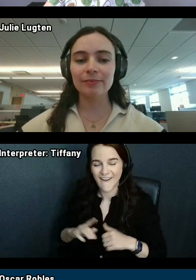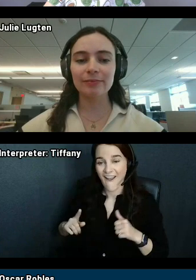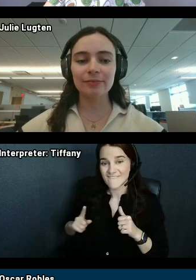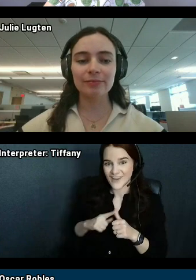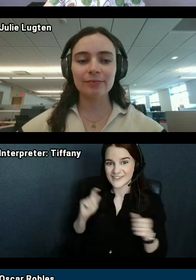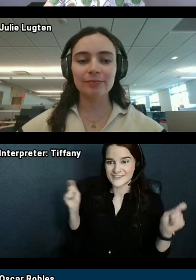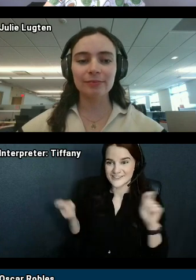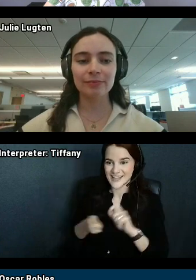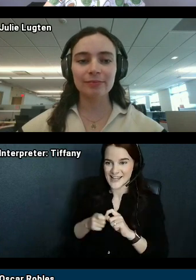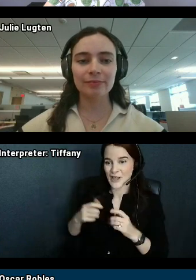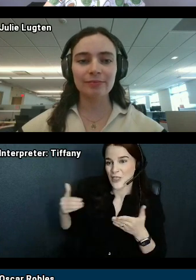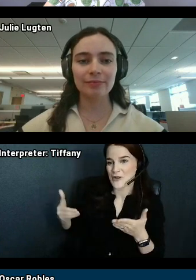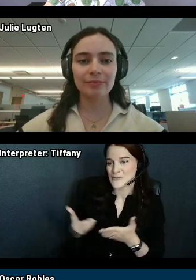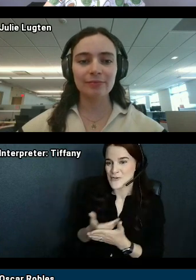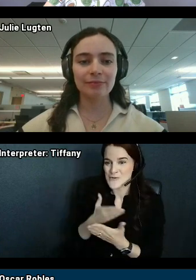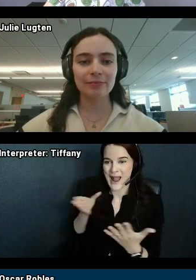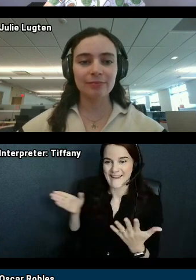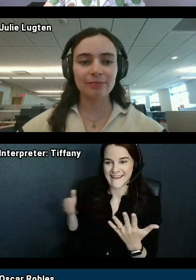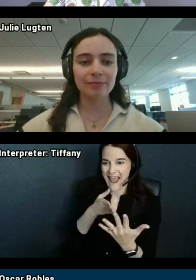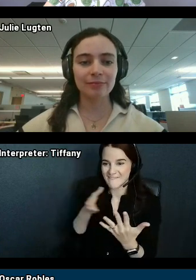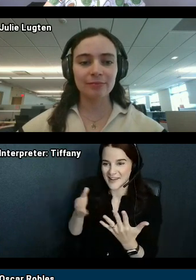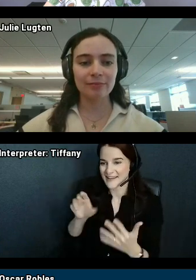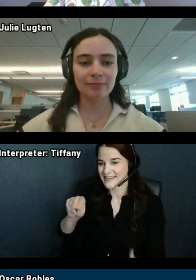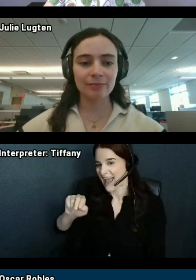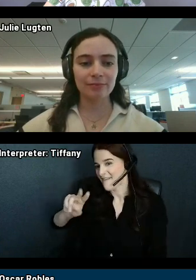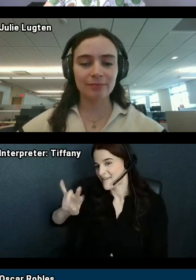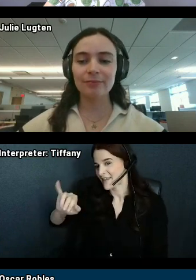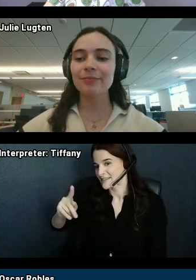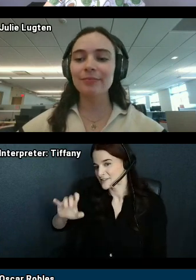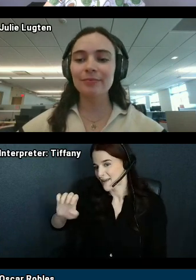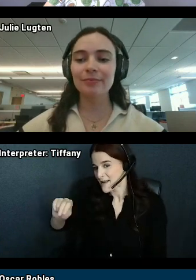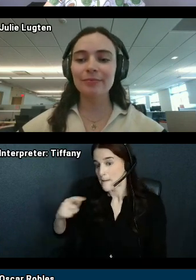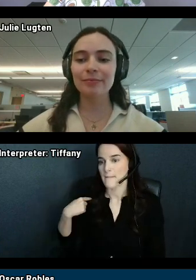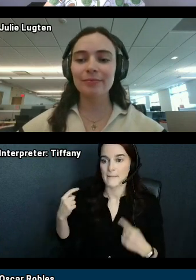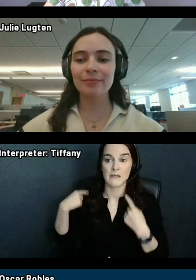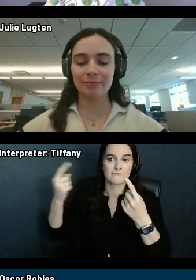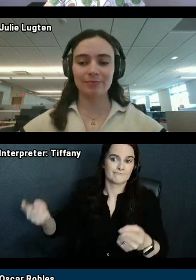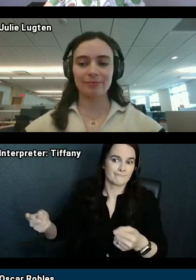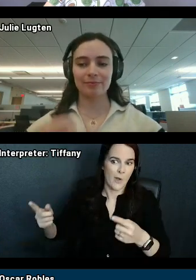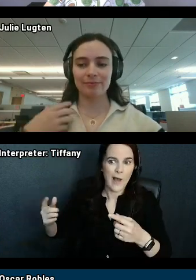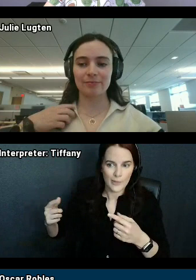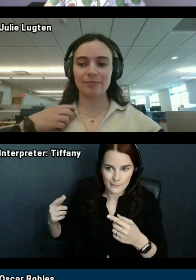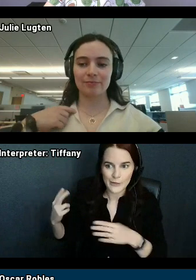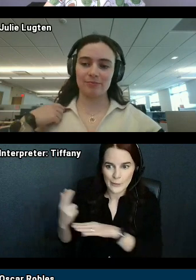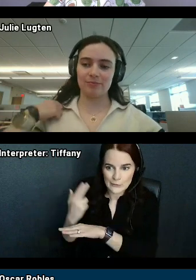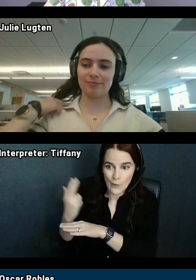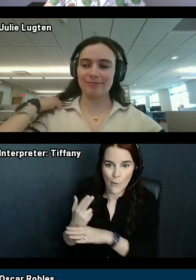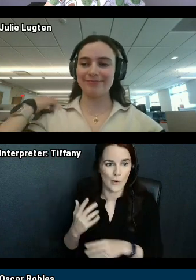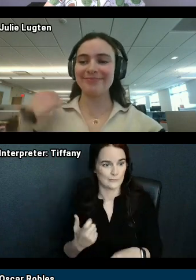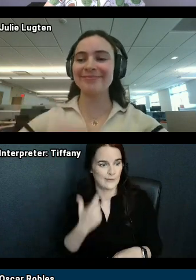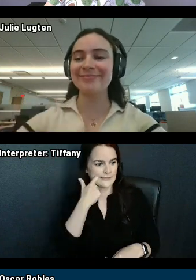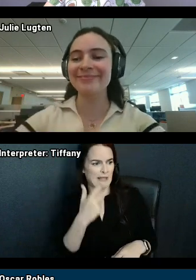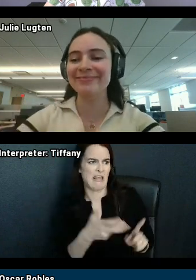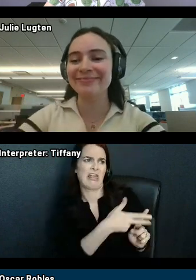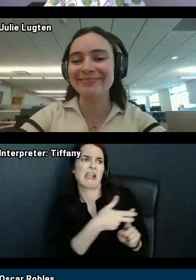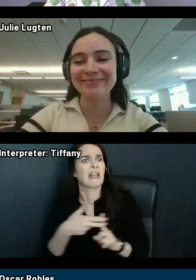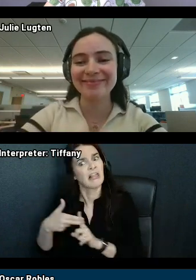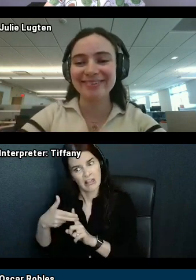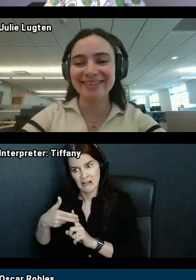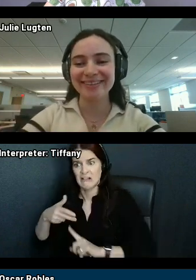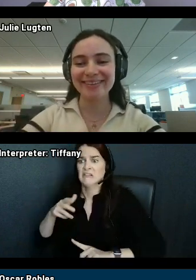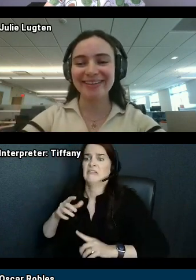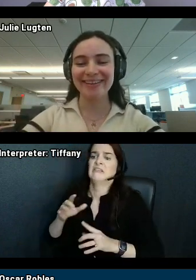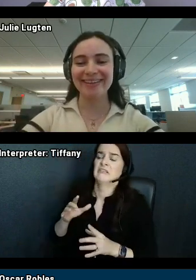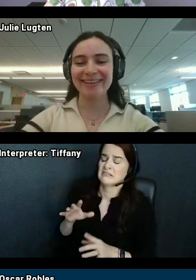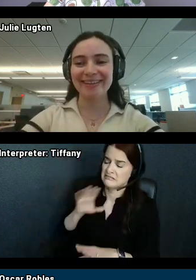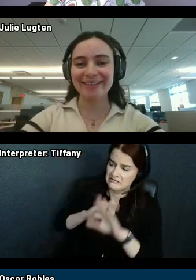navigation, which you may have been living with for a while, or you may have recently been dragged into kicking and screaming. With that, there is